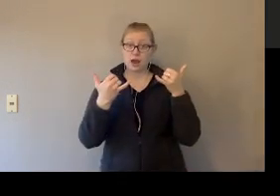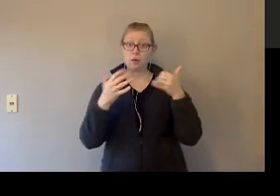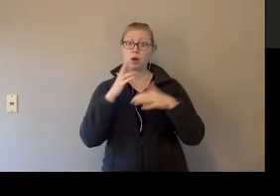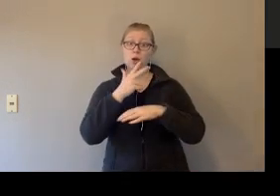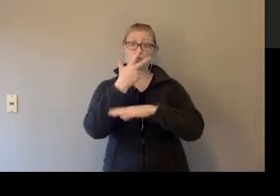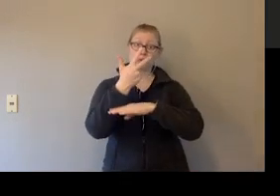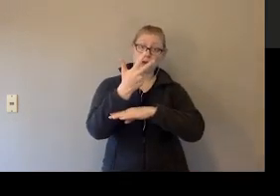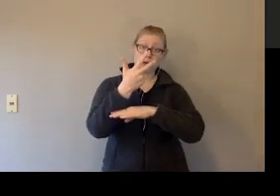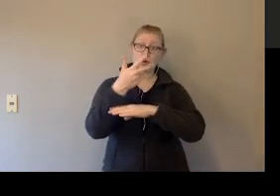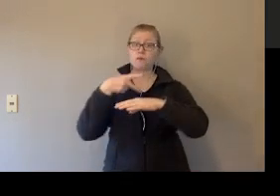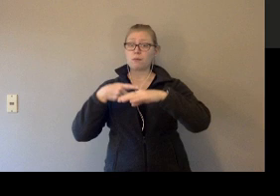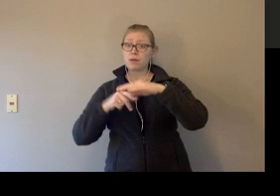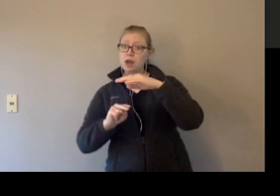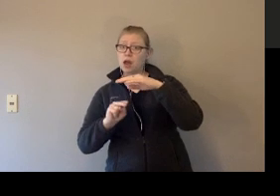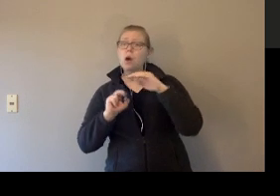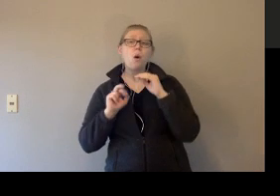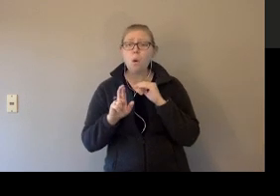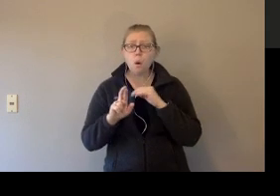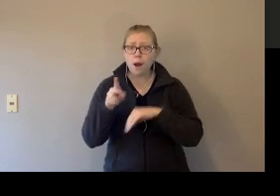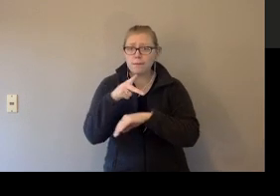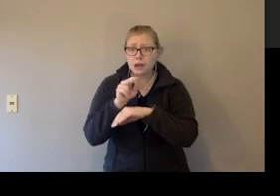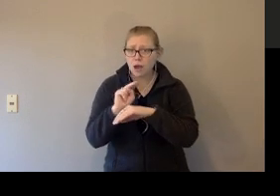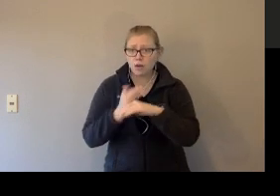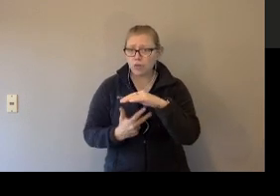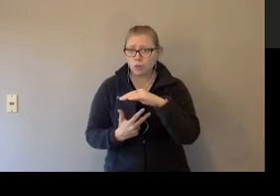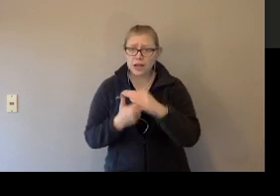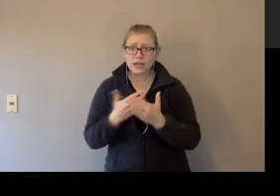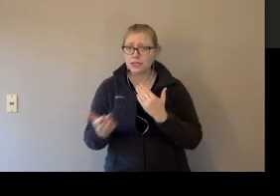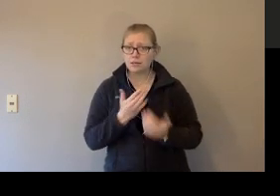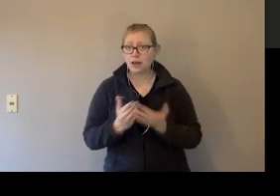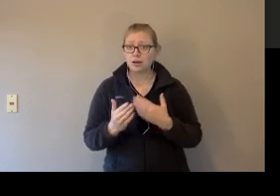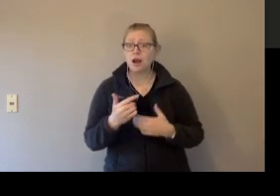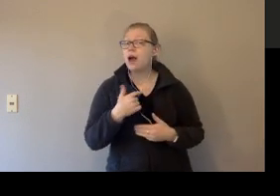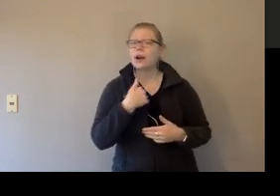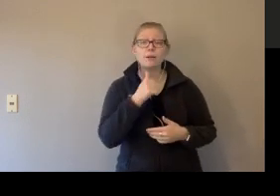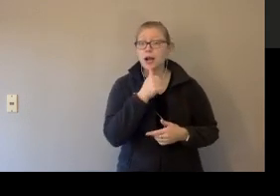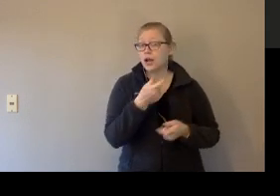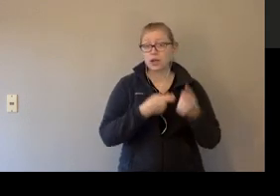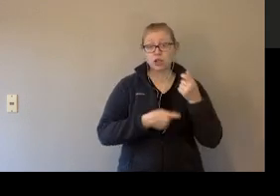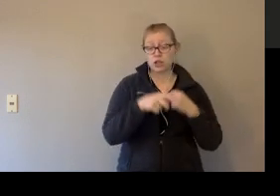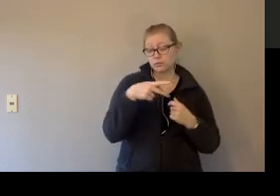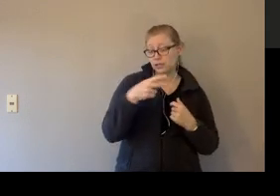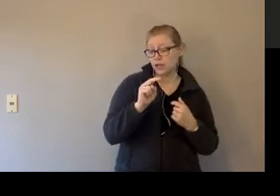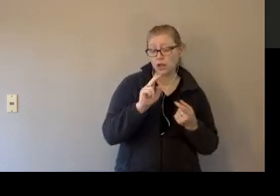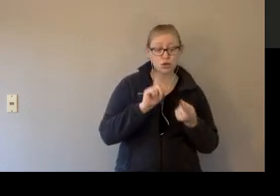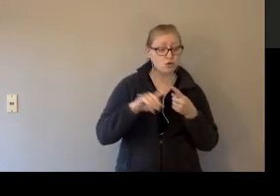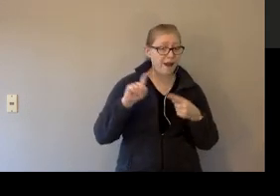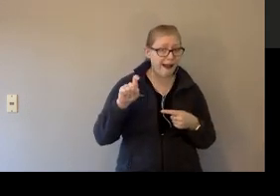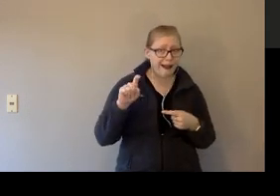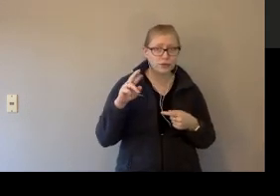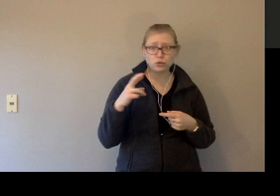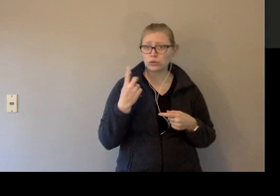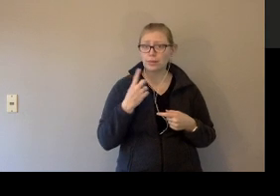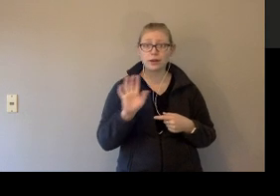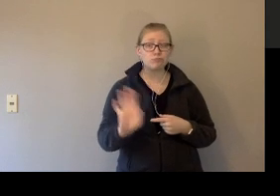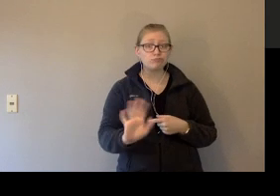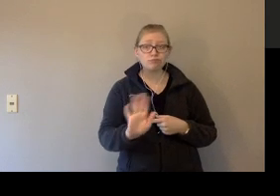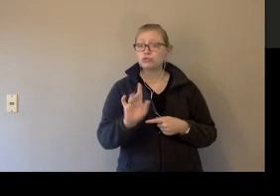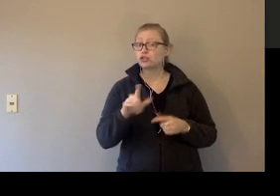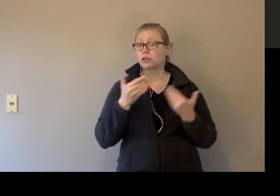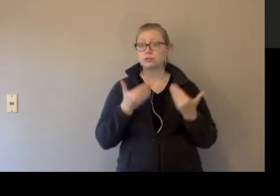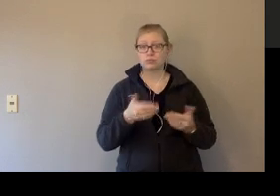3. So I'm not going to use a variable x for Pn. I'm just going to leave it as Pn. So Pn, that's the distance from P to